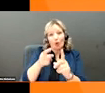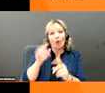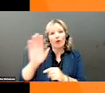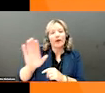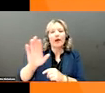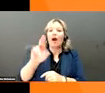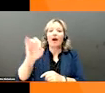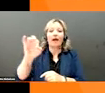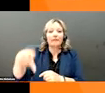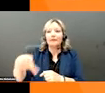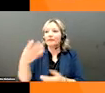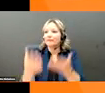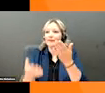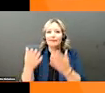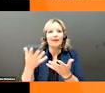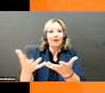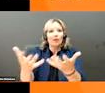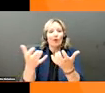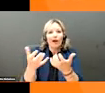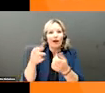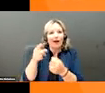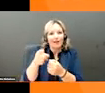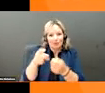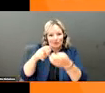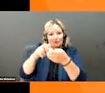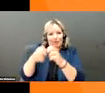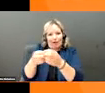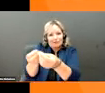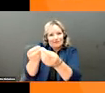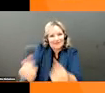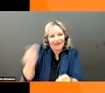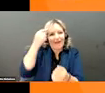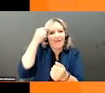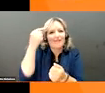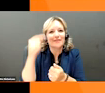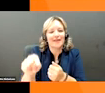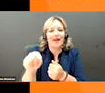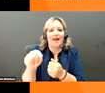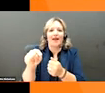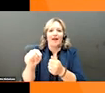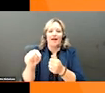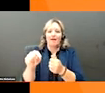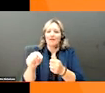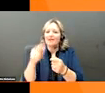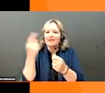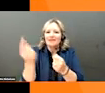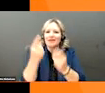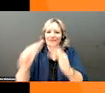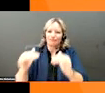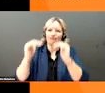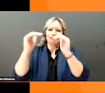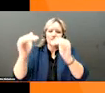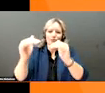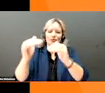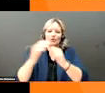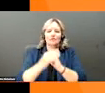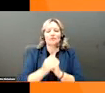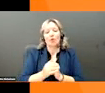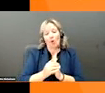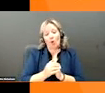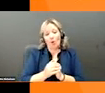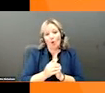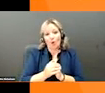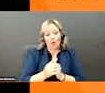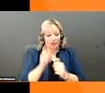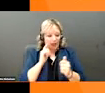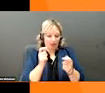and make them look good. That's, and that's why thinking like a reviewer, and I'm going to touch on that